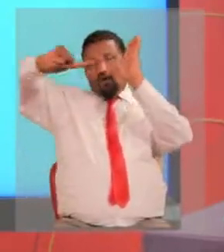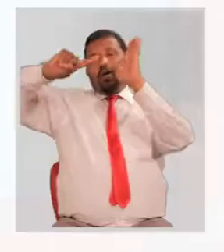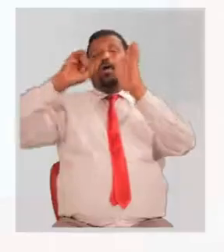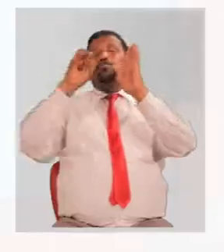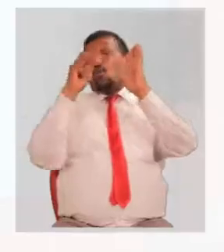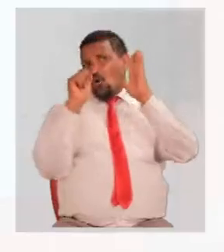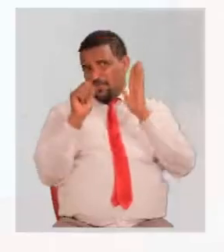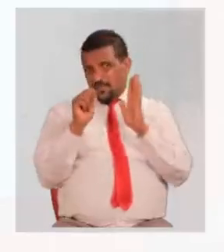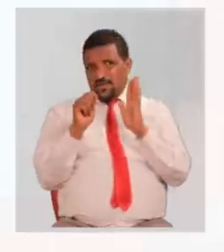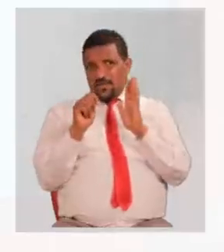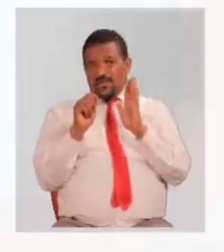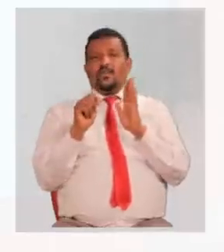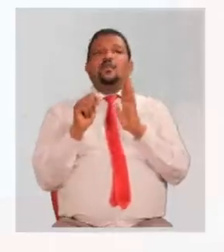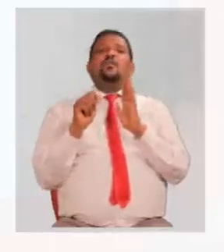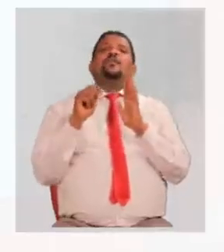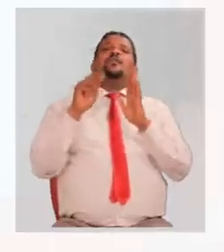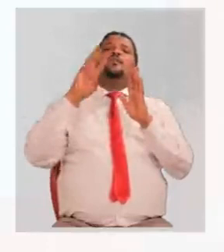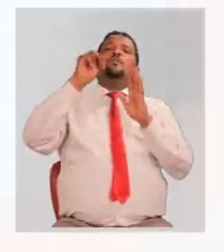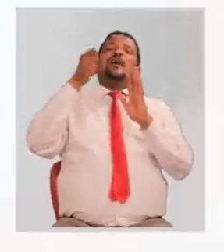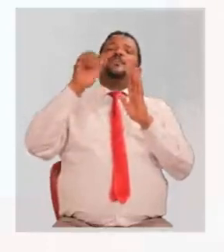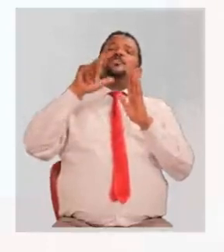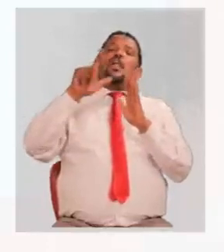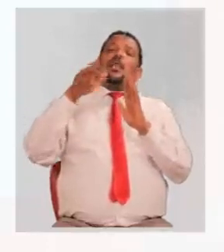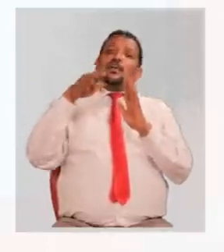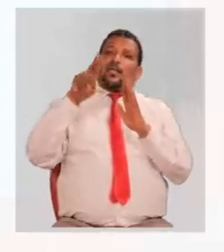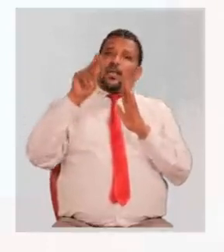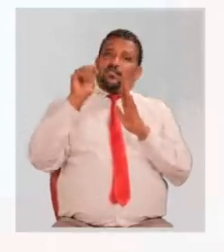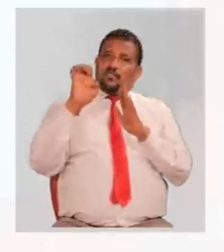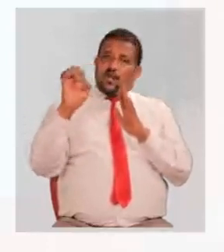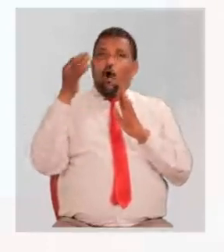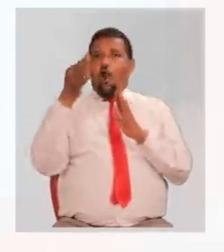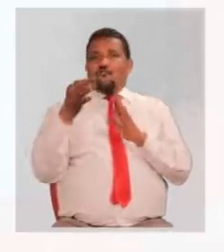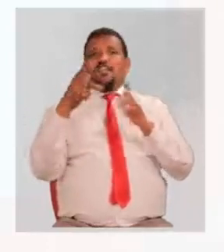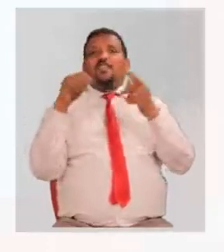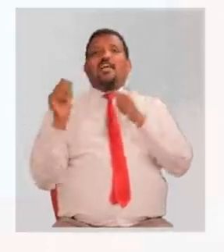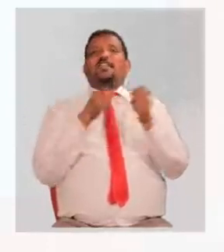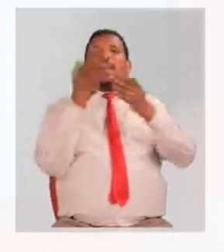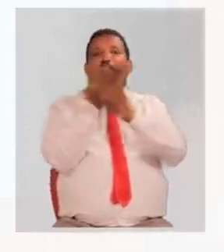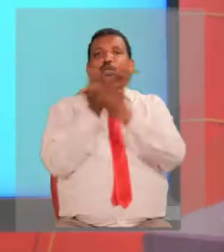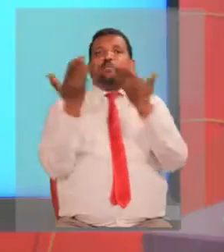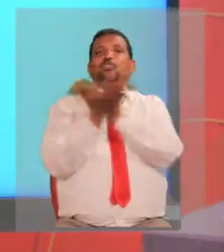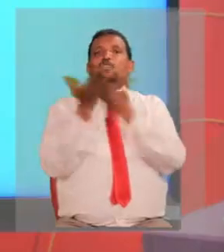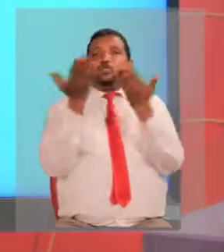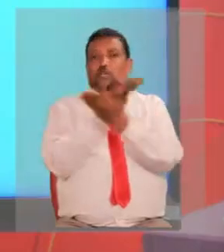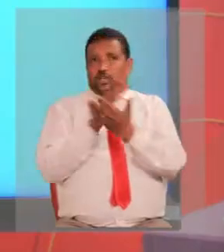means marginal rate of technical substitution,